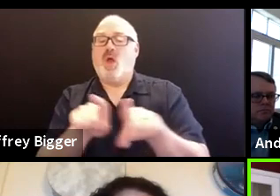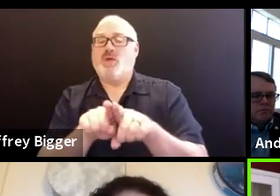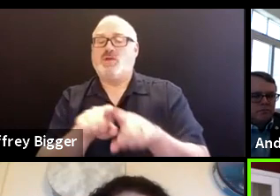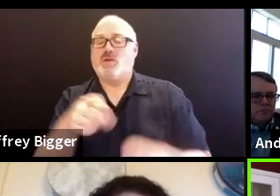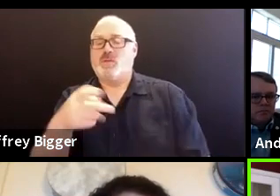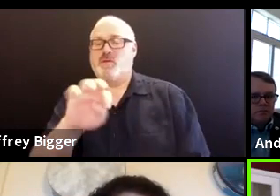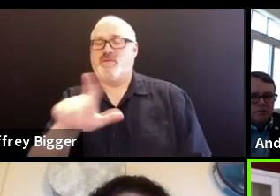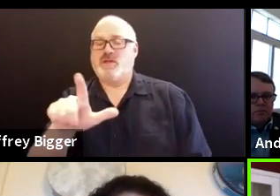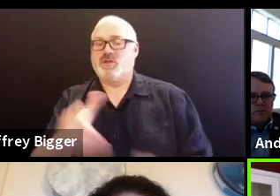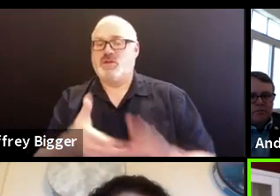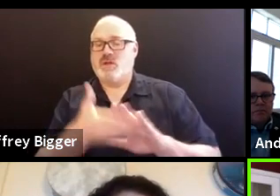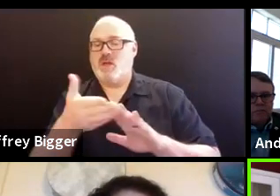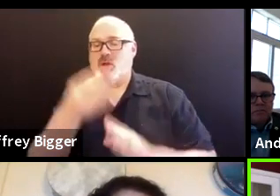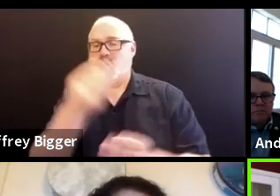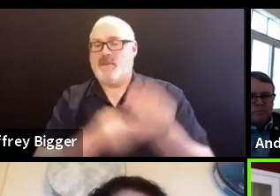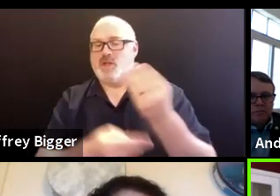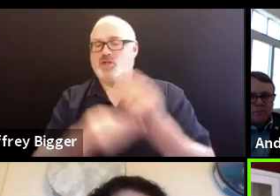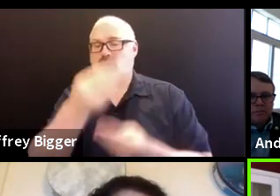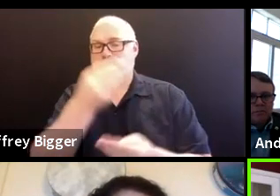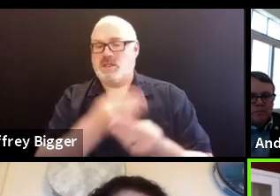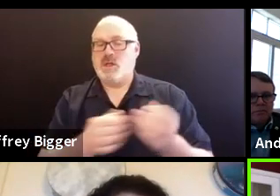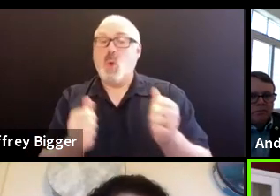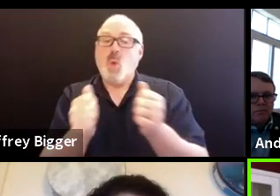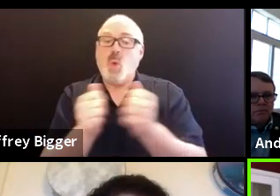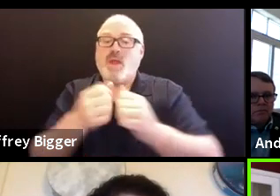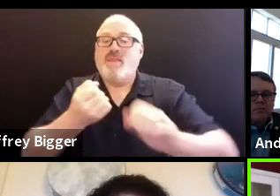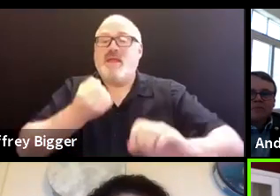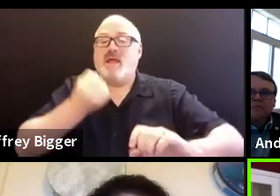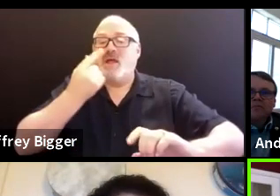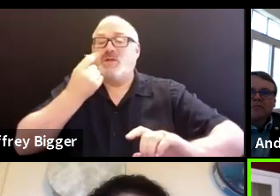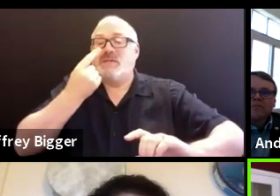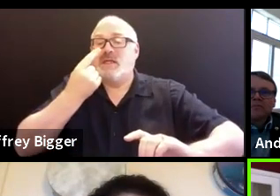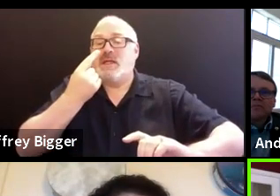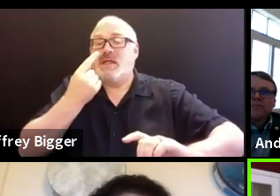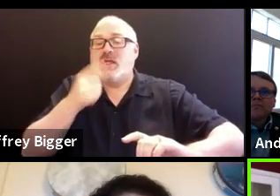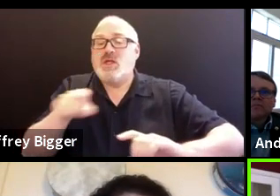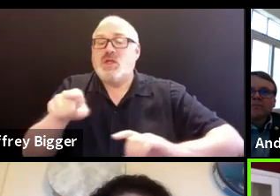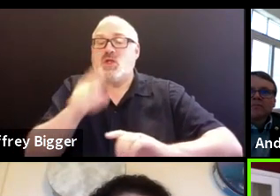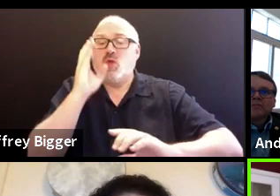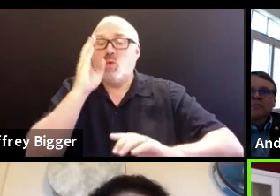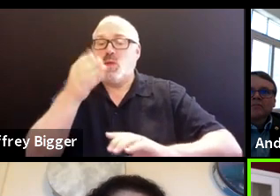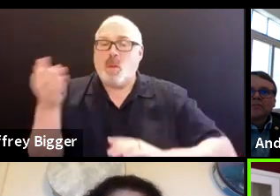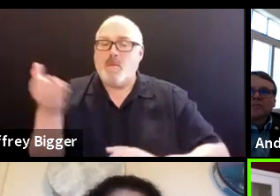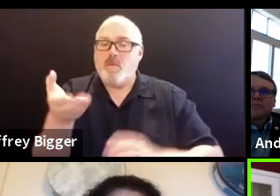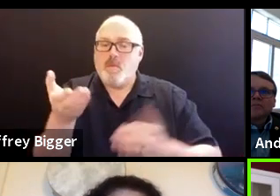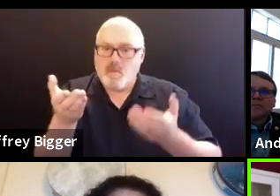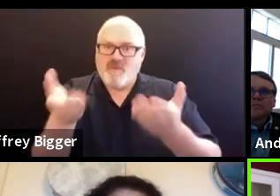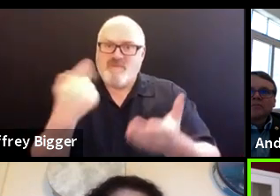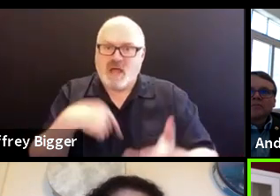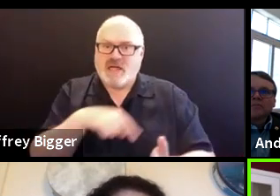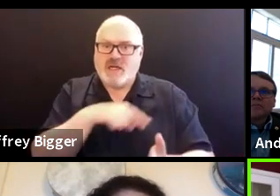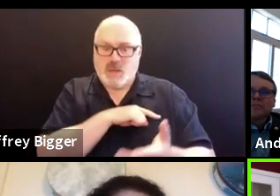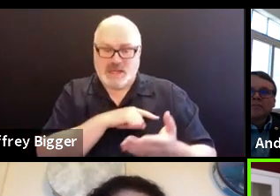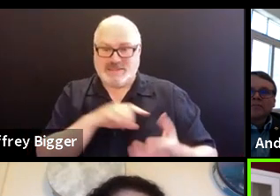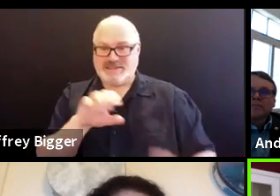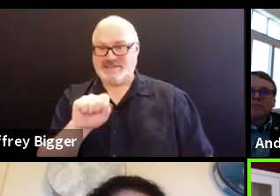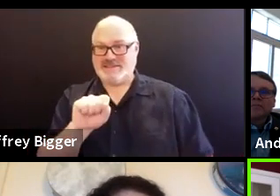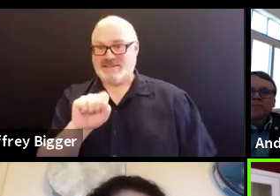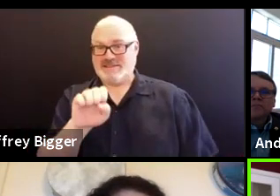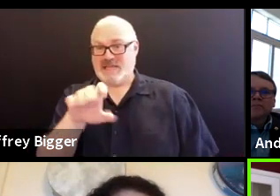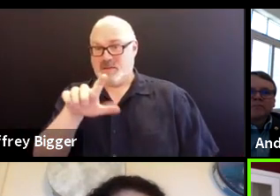provisional operating budget, with the understanding that you will provide to us at the September board